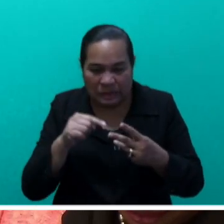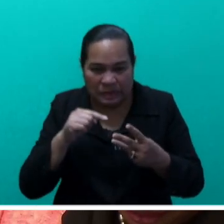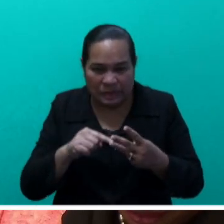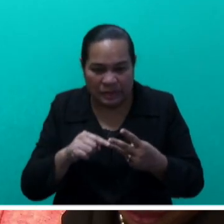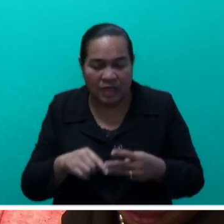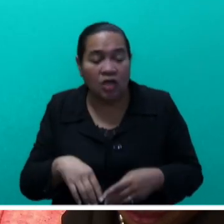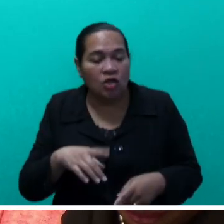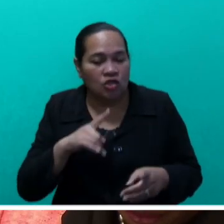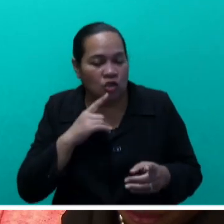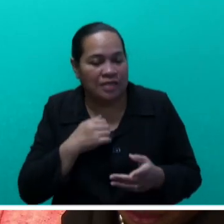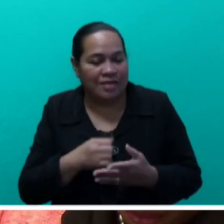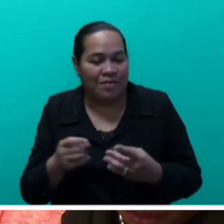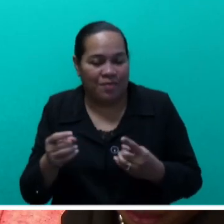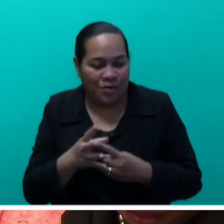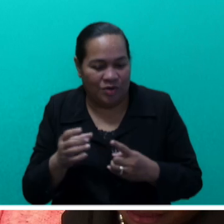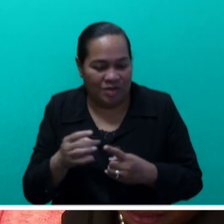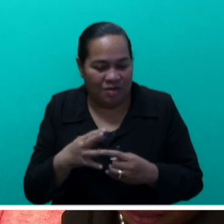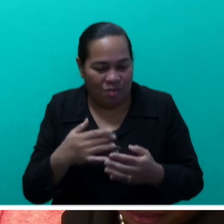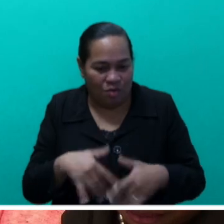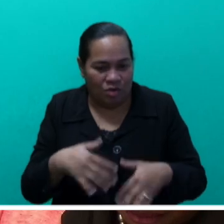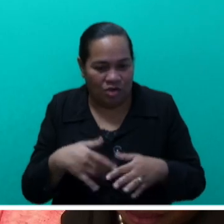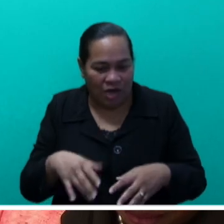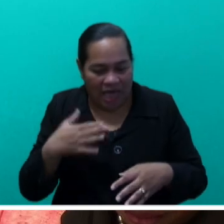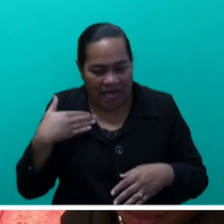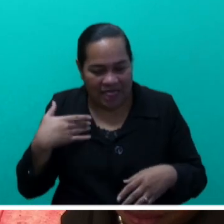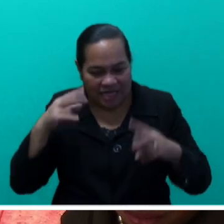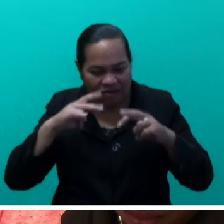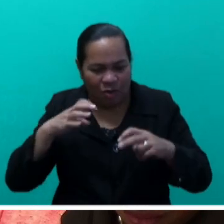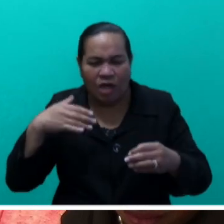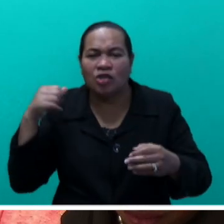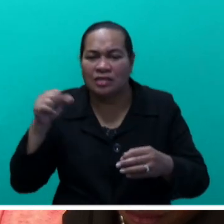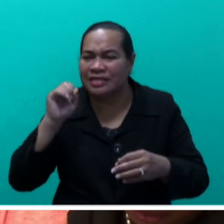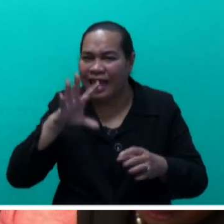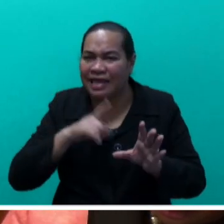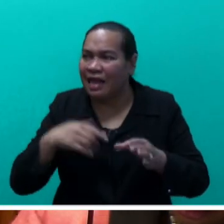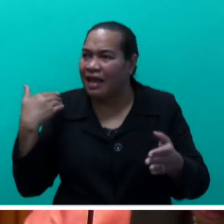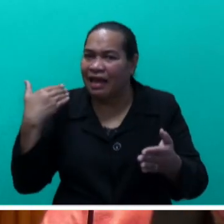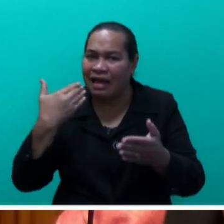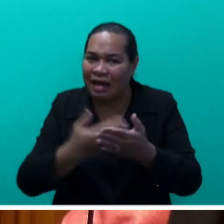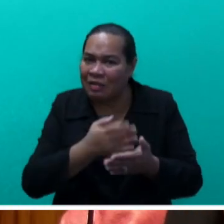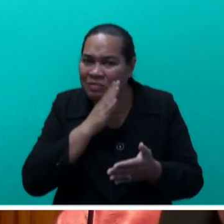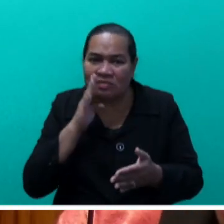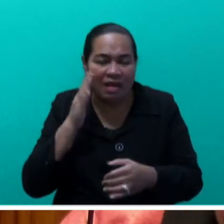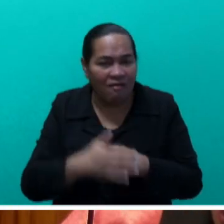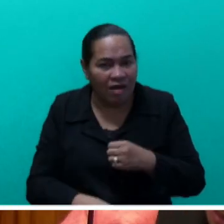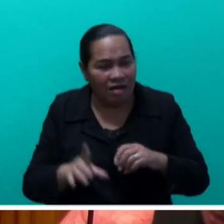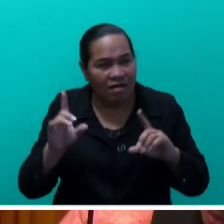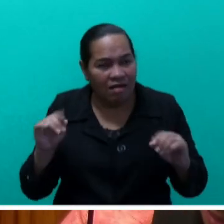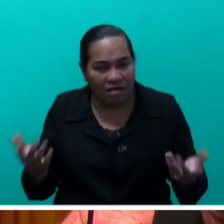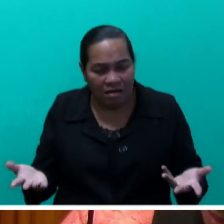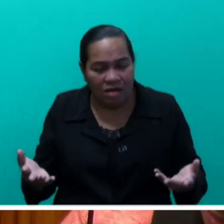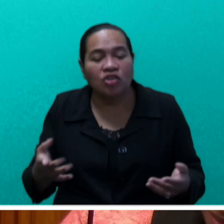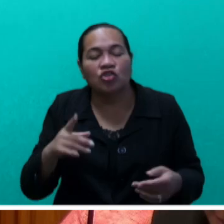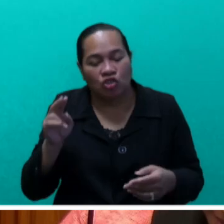of important population health surveys that have been pending over the last decade, which the Ministry is keen to undertake to guide its